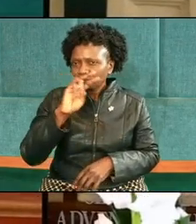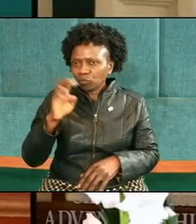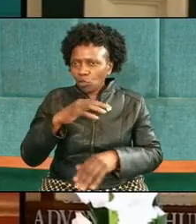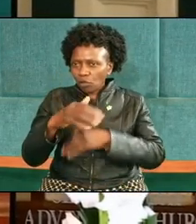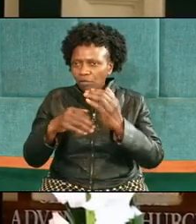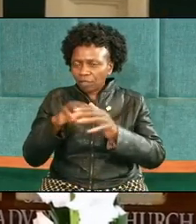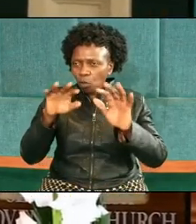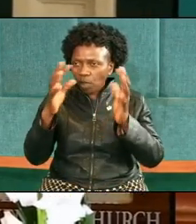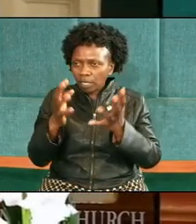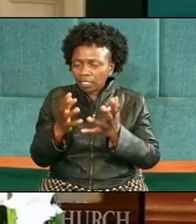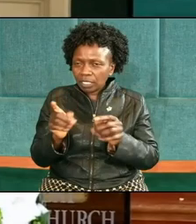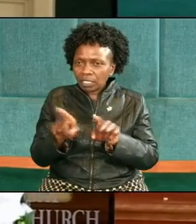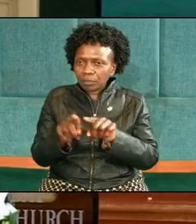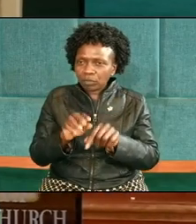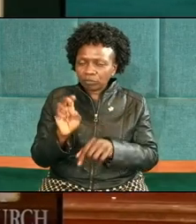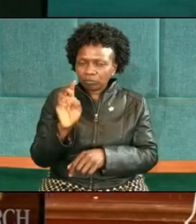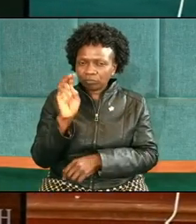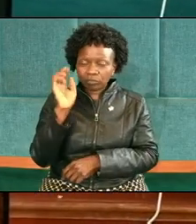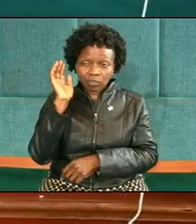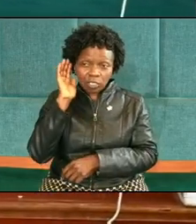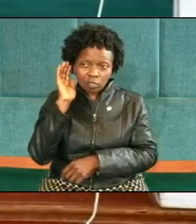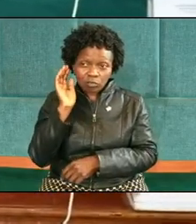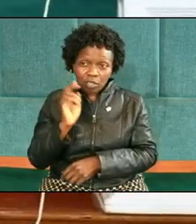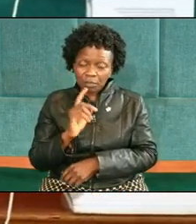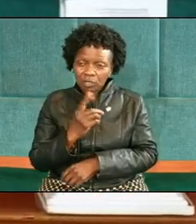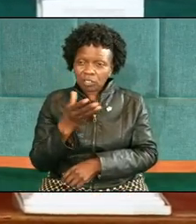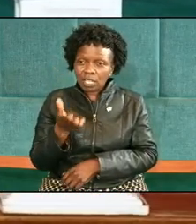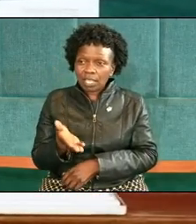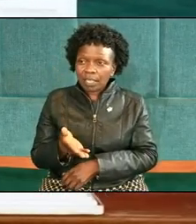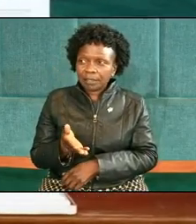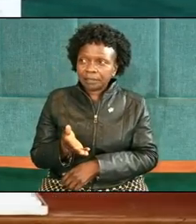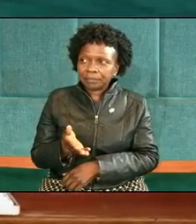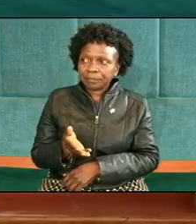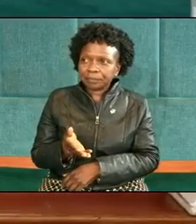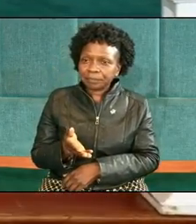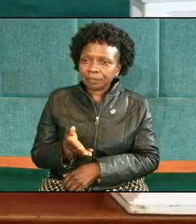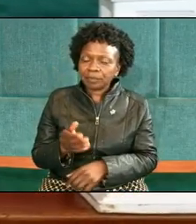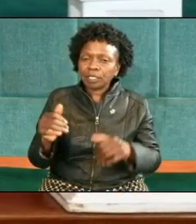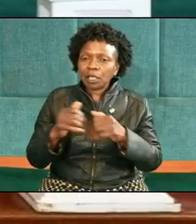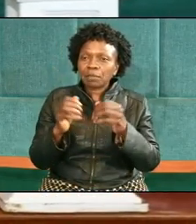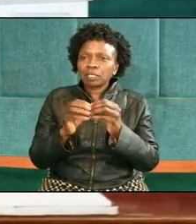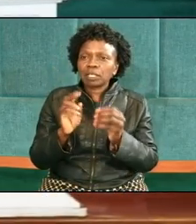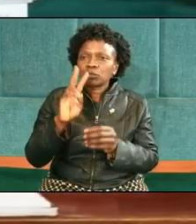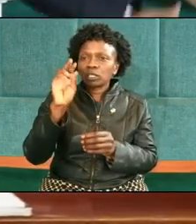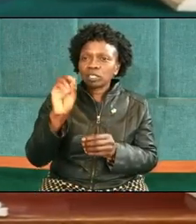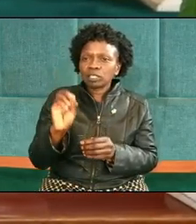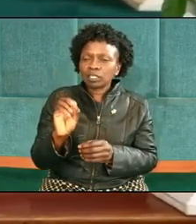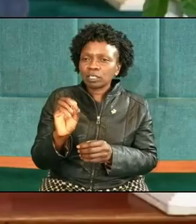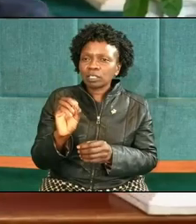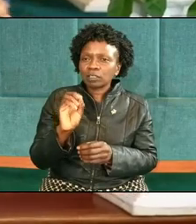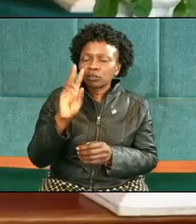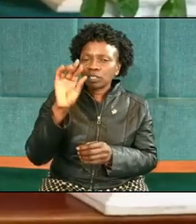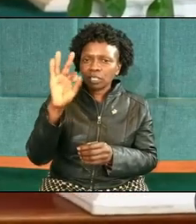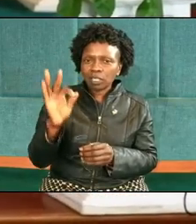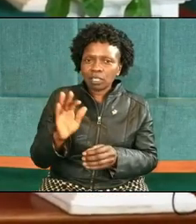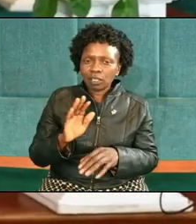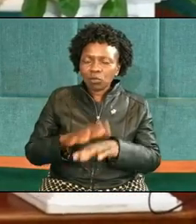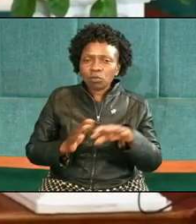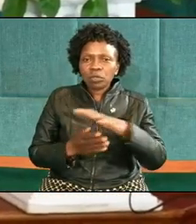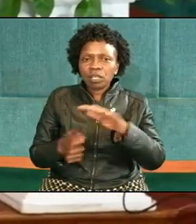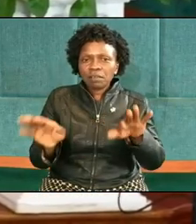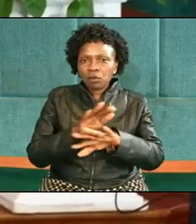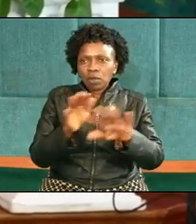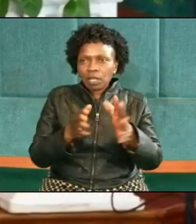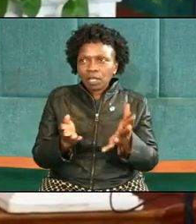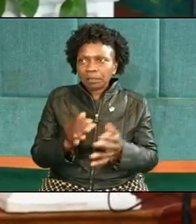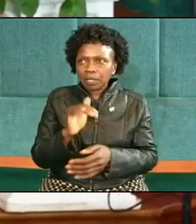they listen to your ministry here at Camp Meeting 2023. Good morning, everybody. I'm